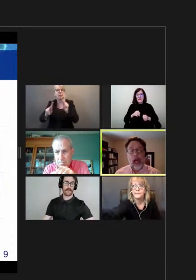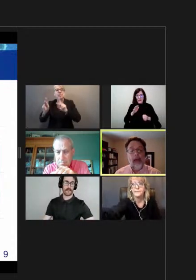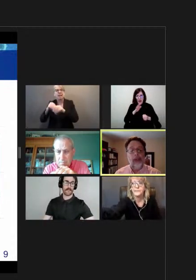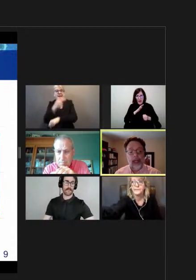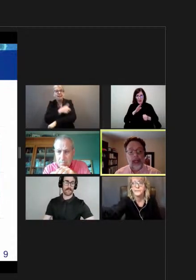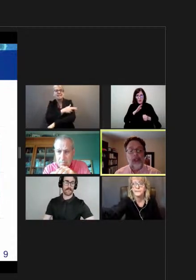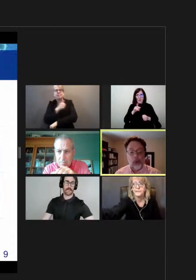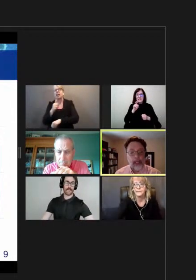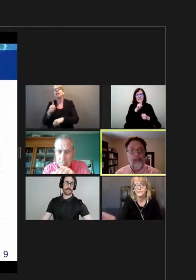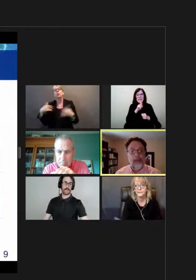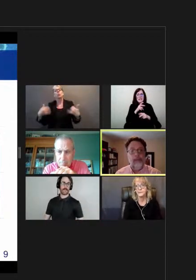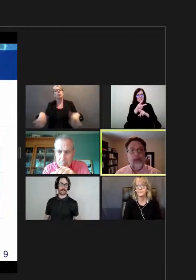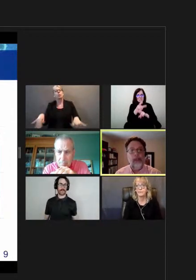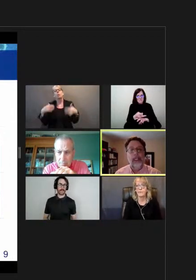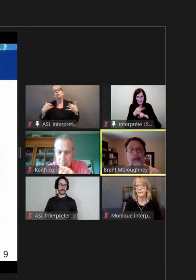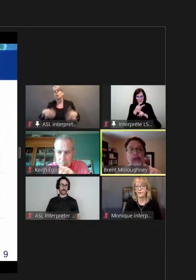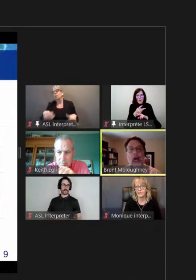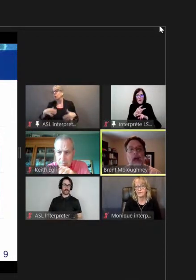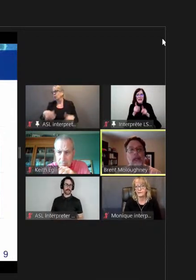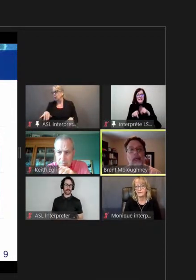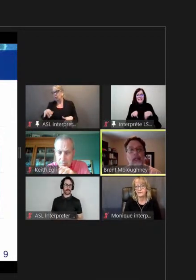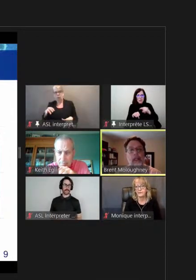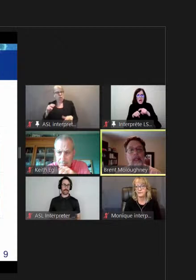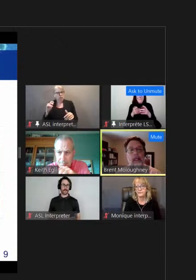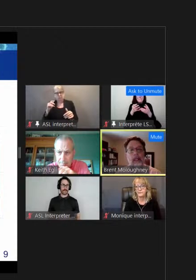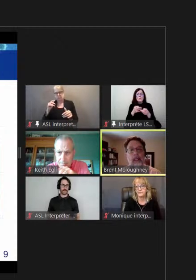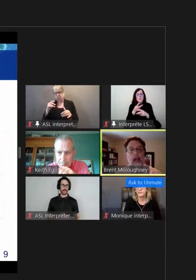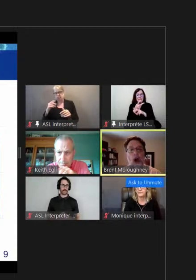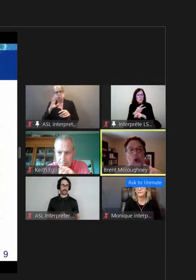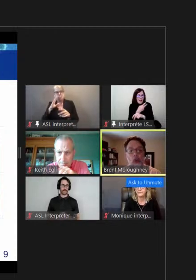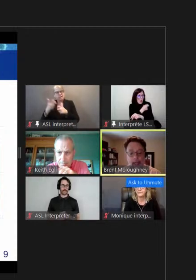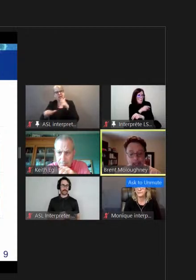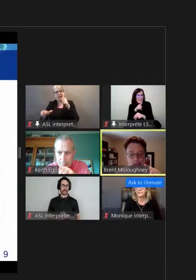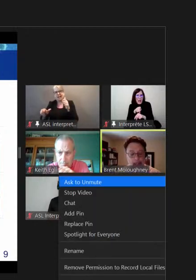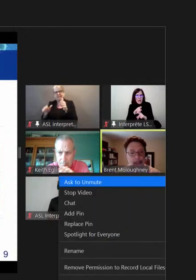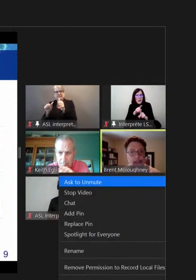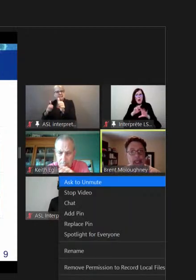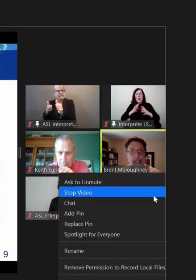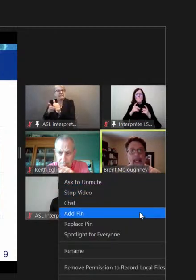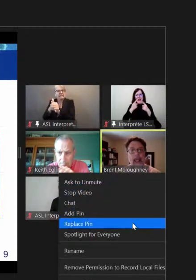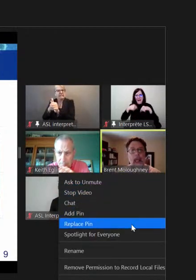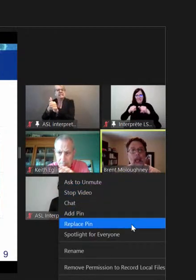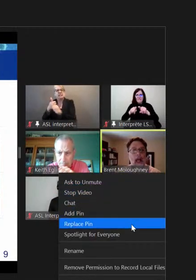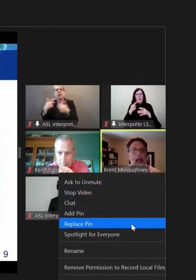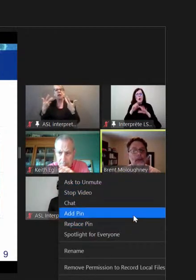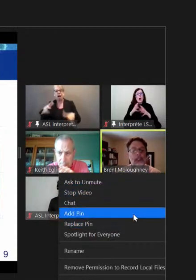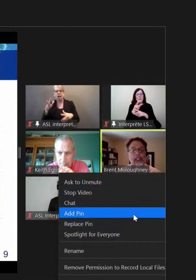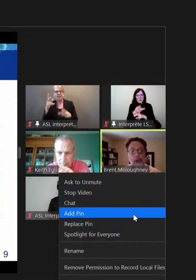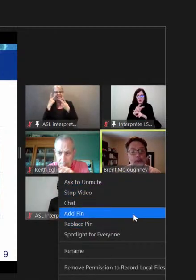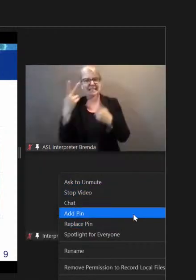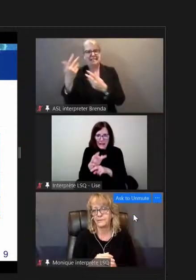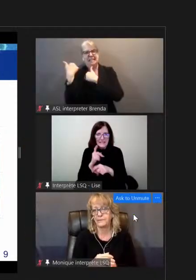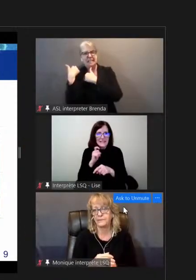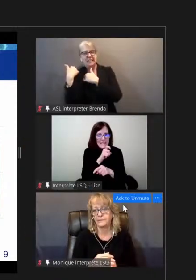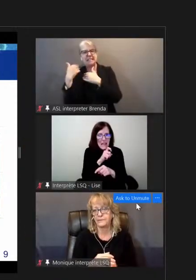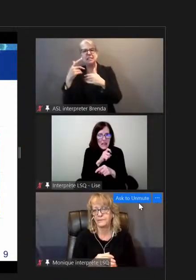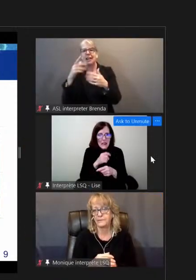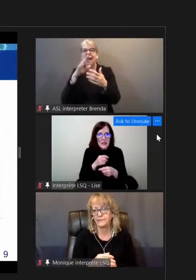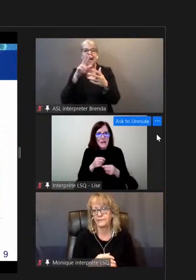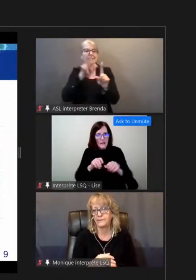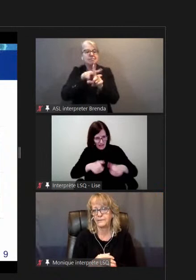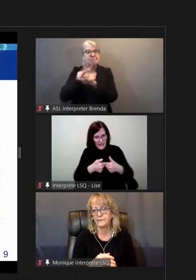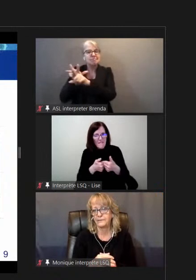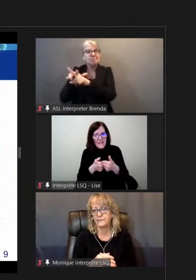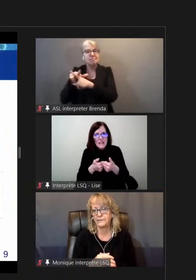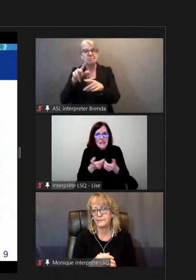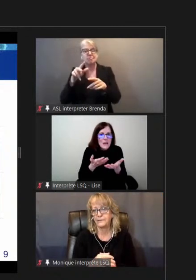will have extreme difficulty keeping up. Already we are seeing scheduled procedures being